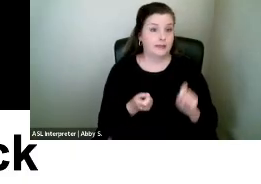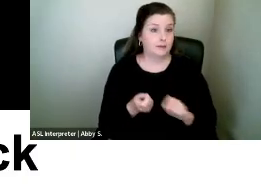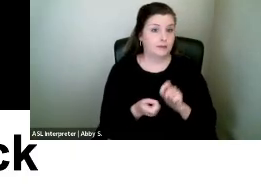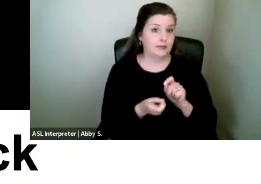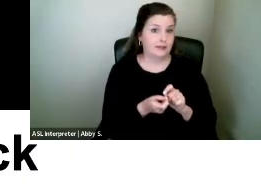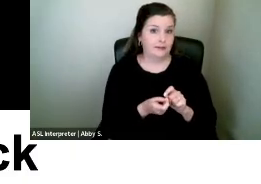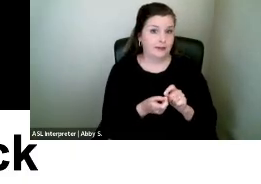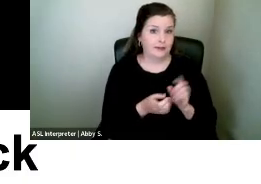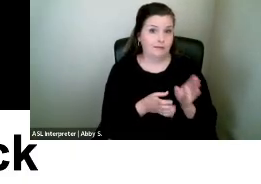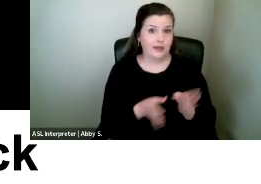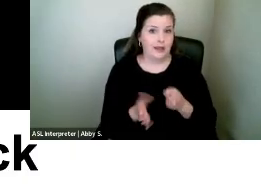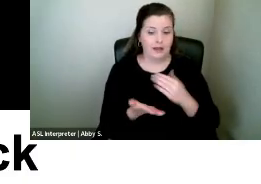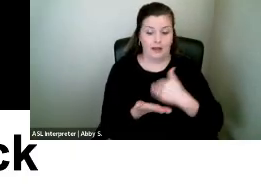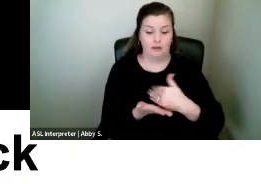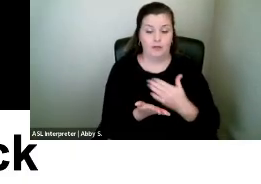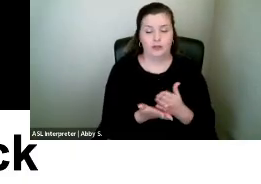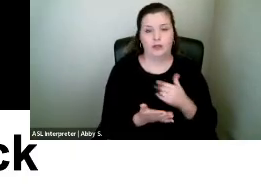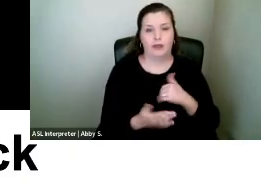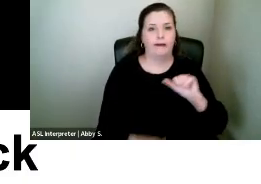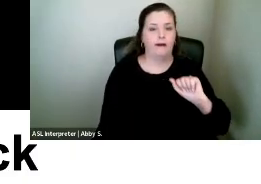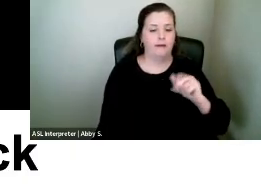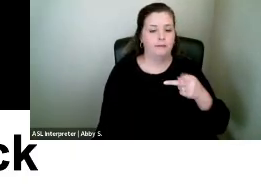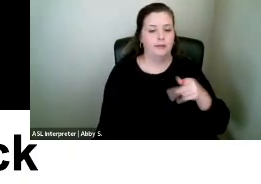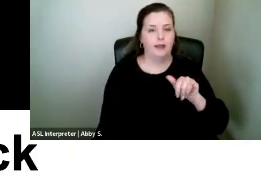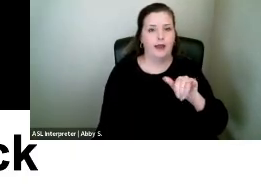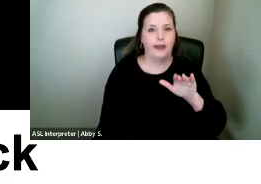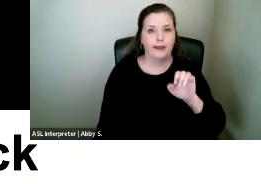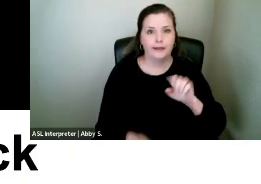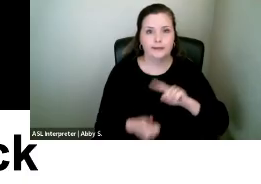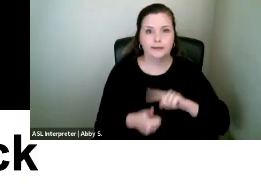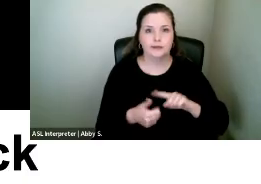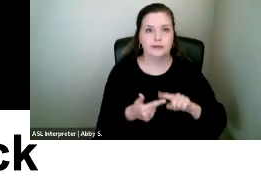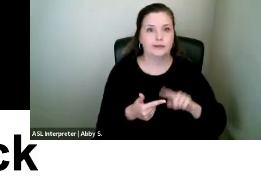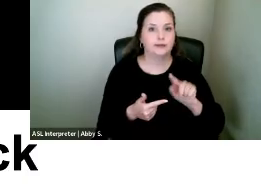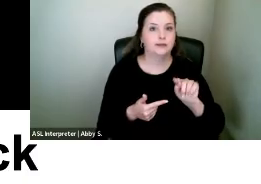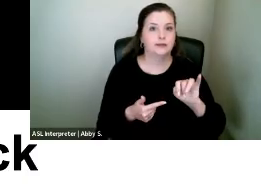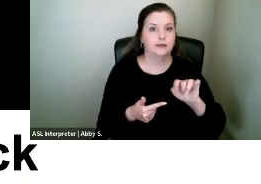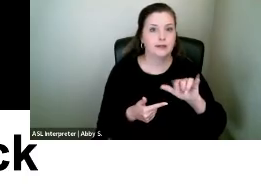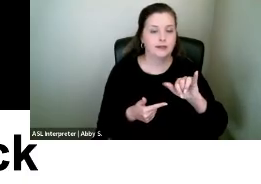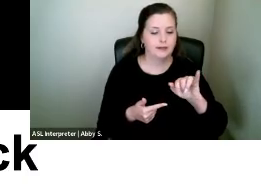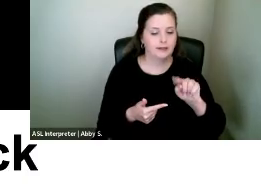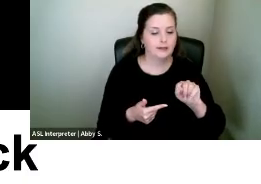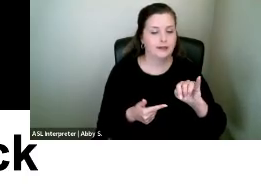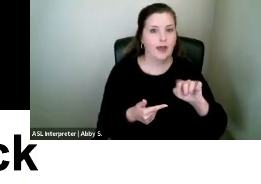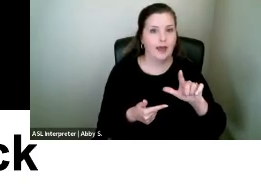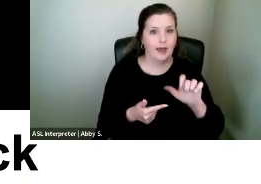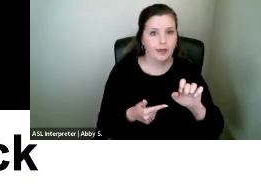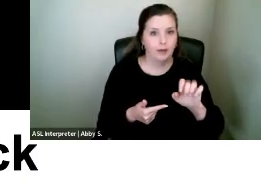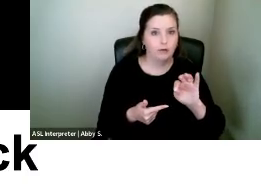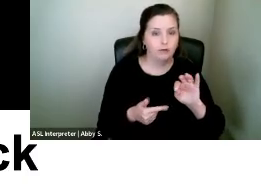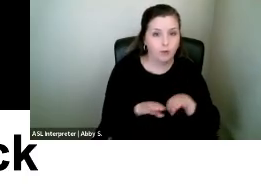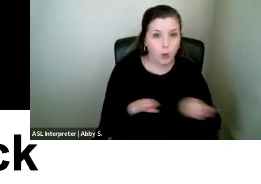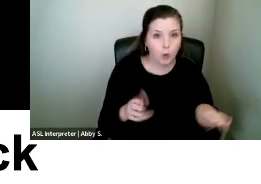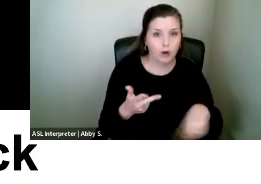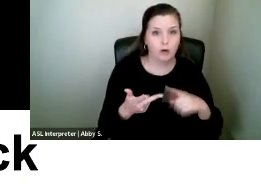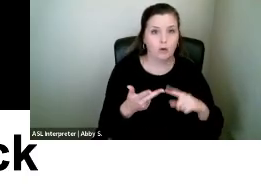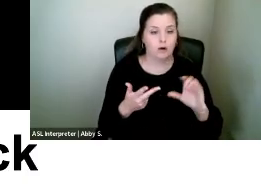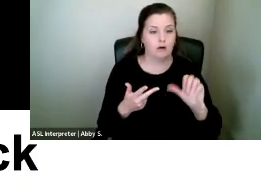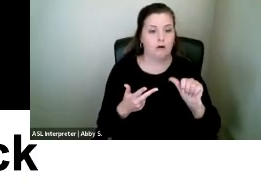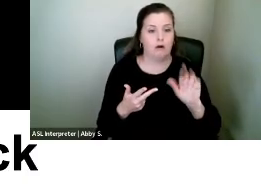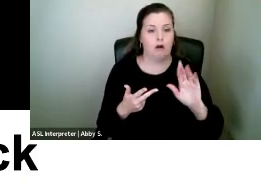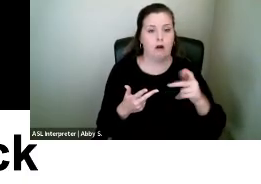had appliances, tile floor, carpeting. They might ask you to remove those from your